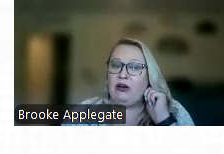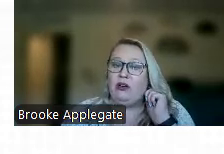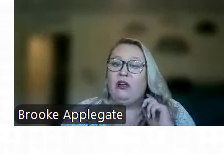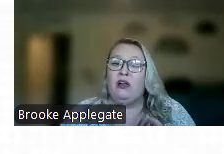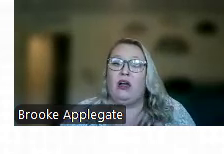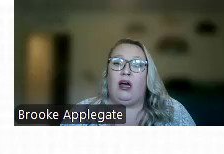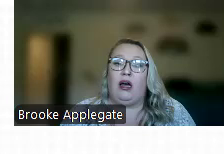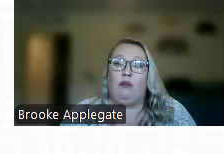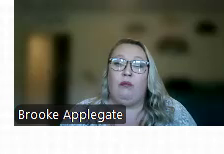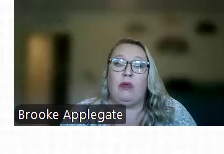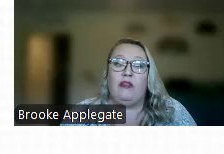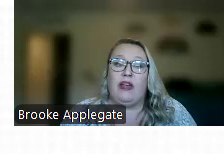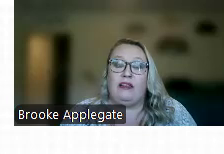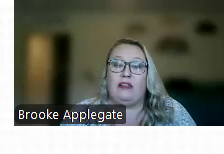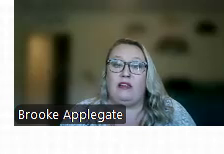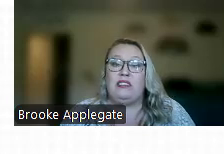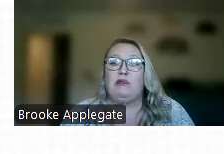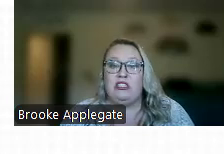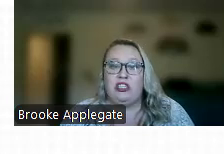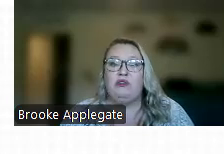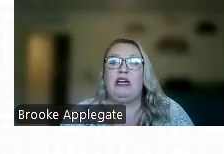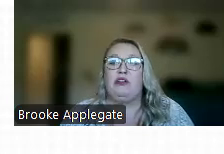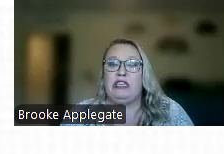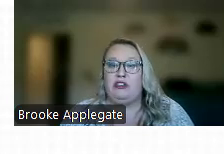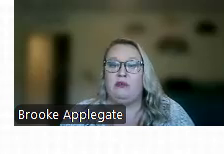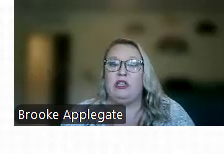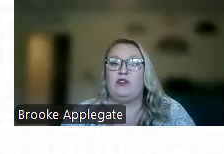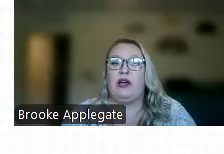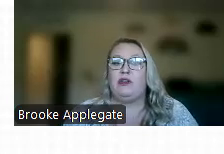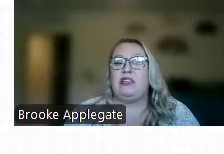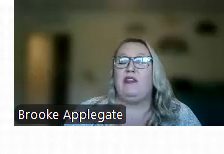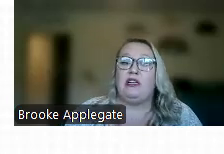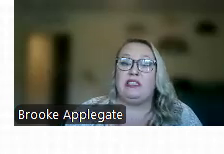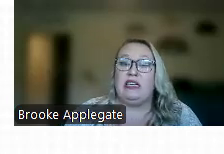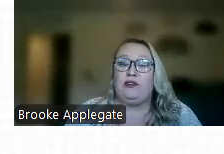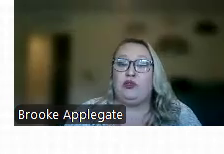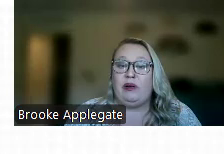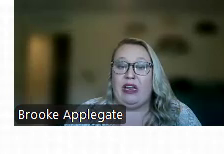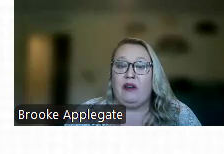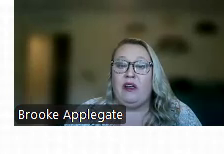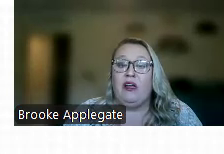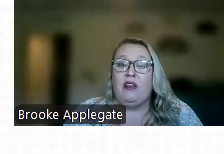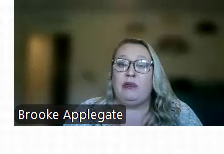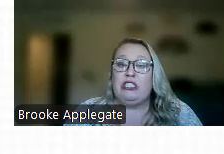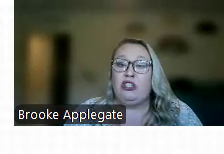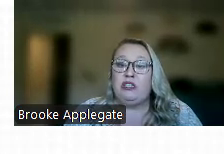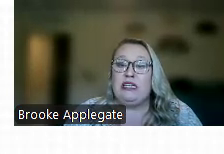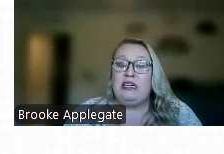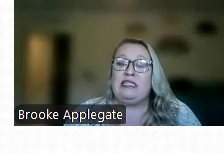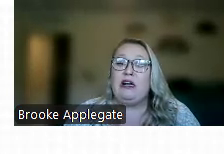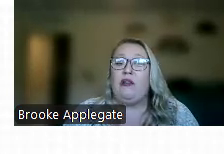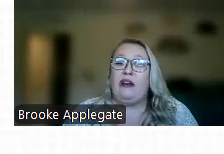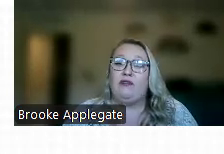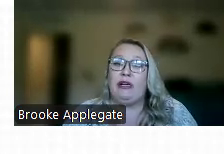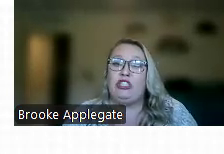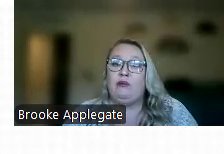talked about. That the substance use, how they're a danger to themselves or others, and their unsuccessful treatment. The petitioner is then